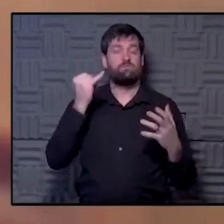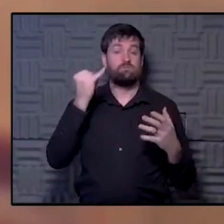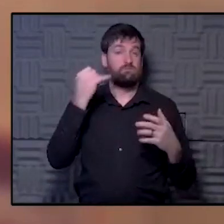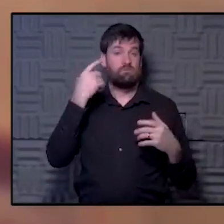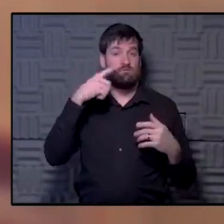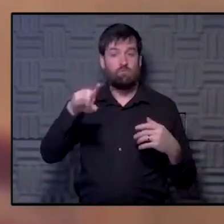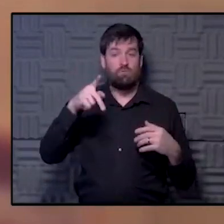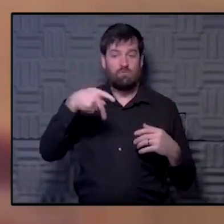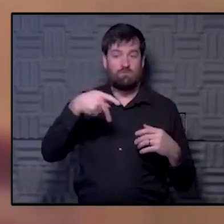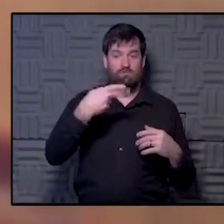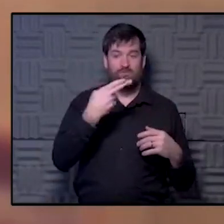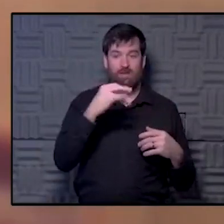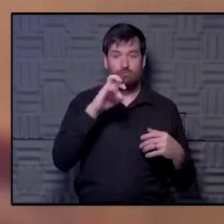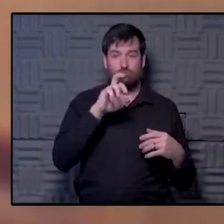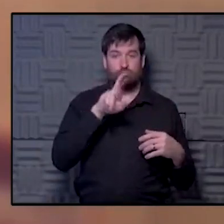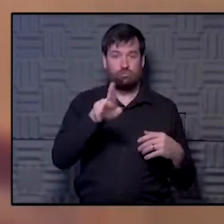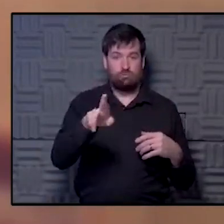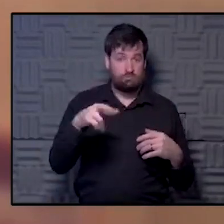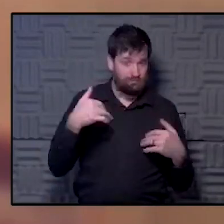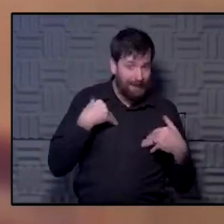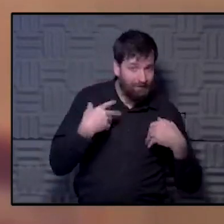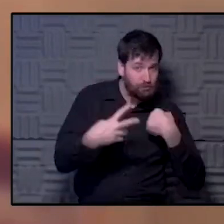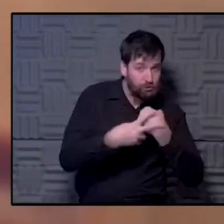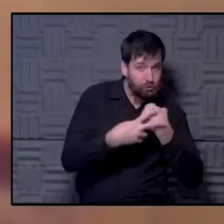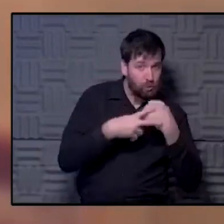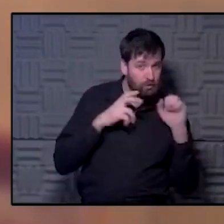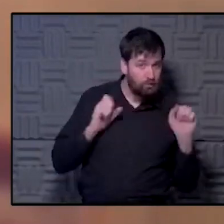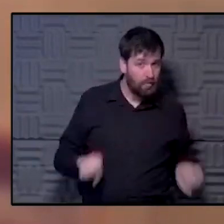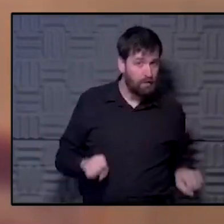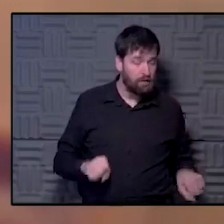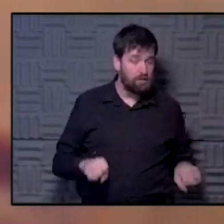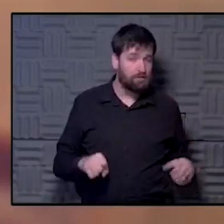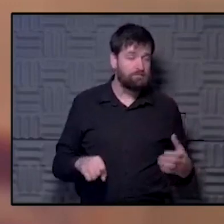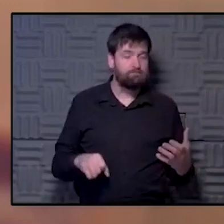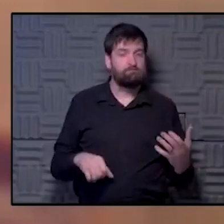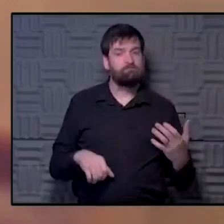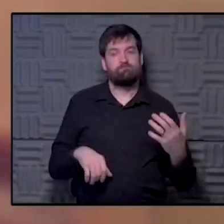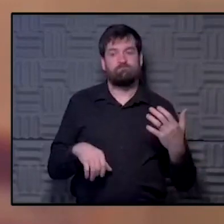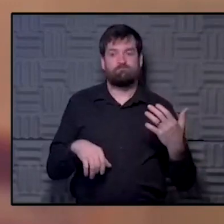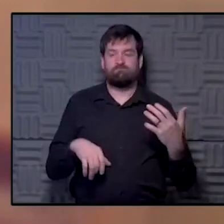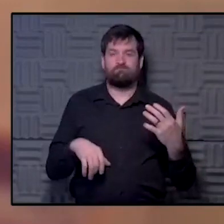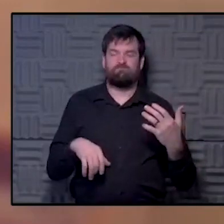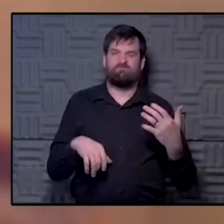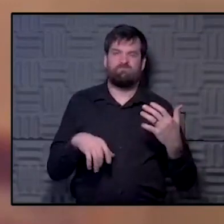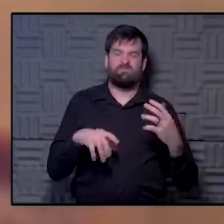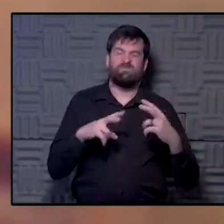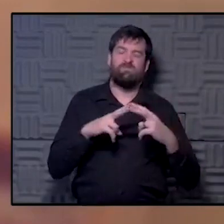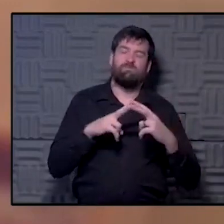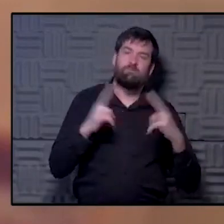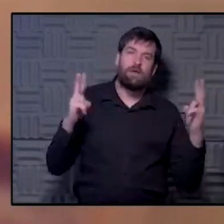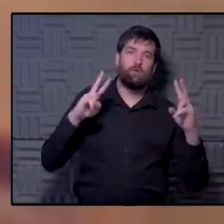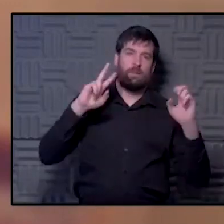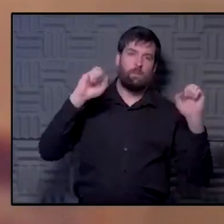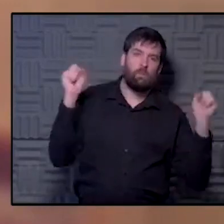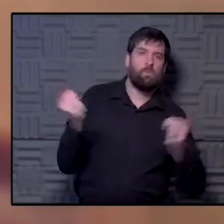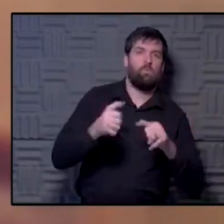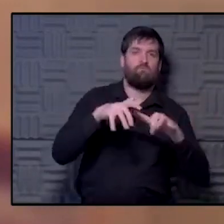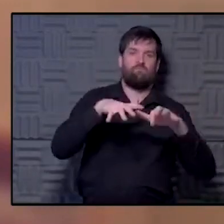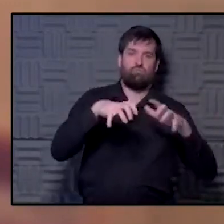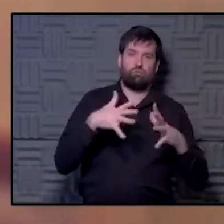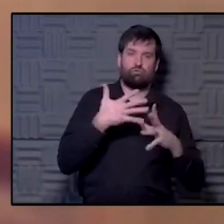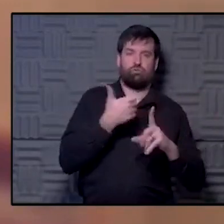Pfizer vaccine is whether or not they have storage capacity. Those very cold freezers that